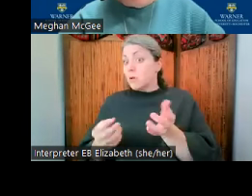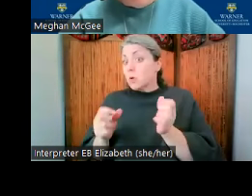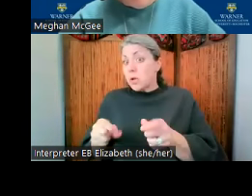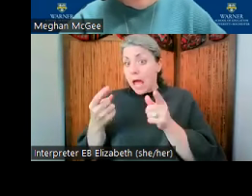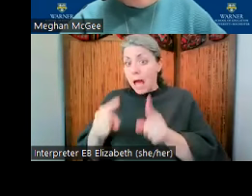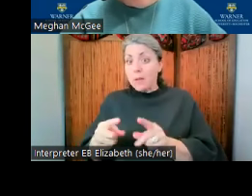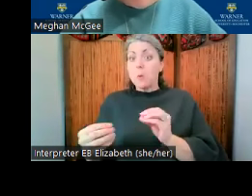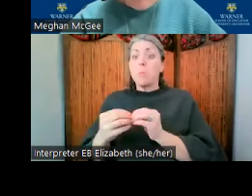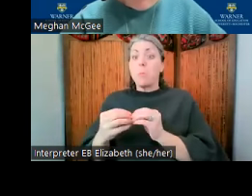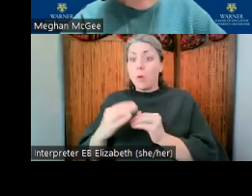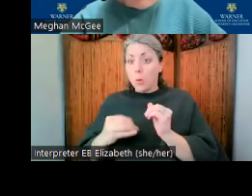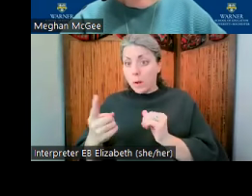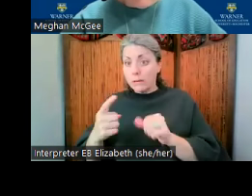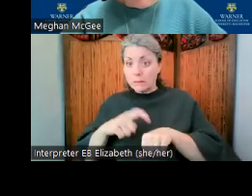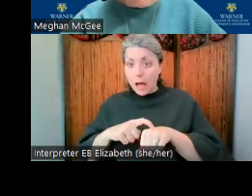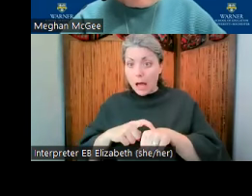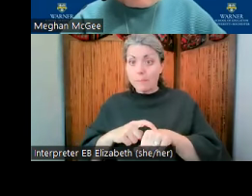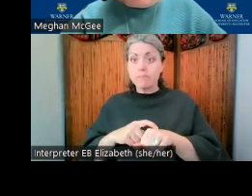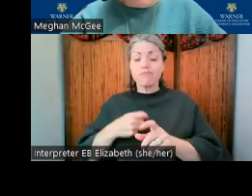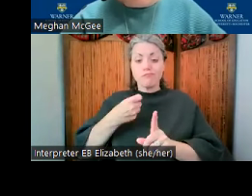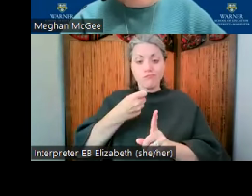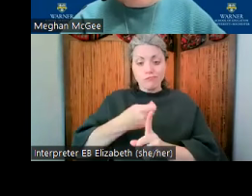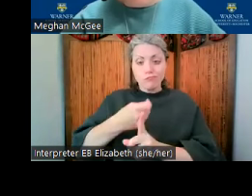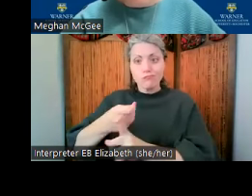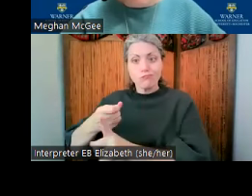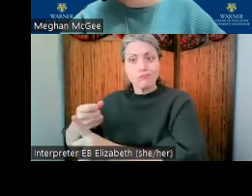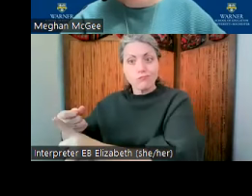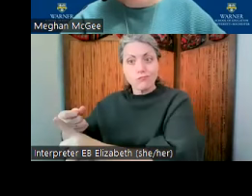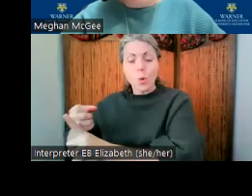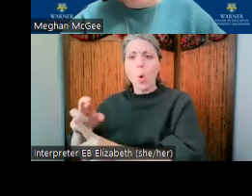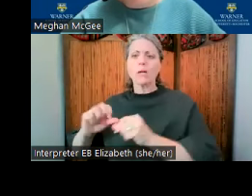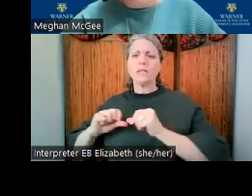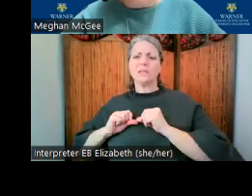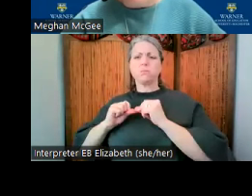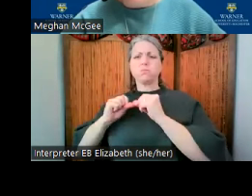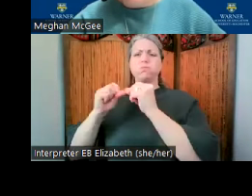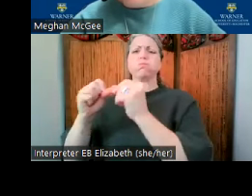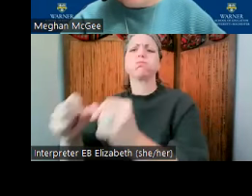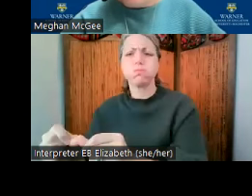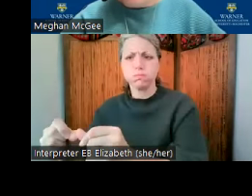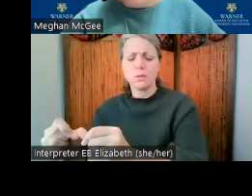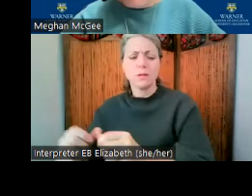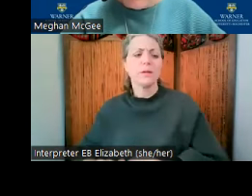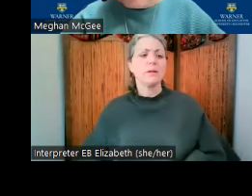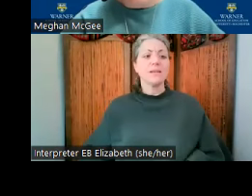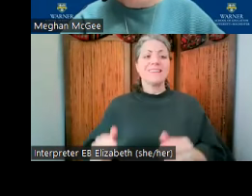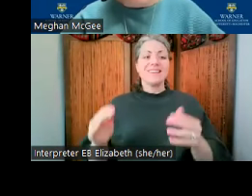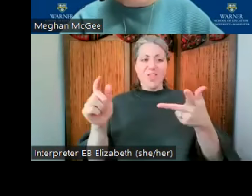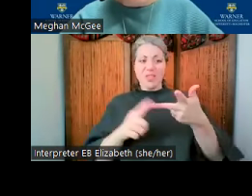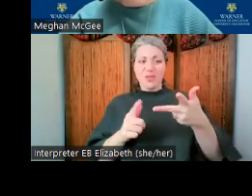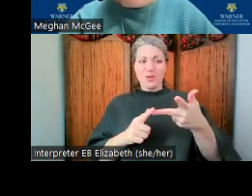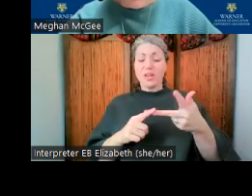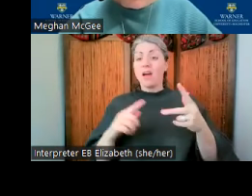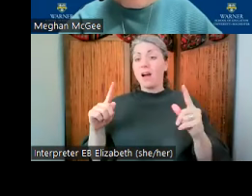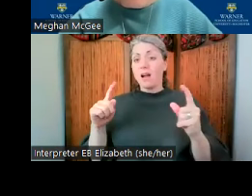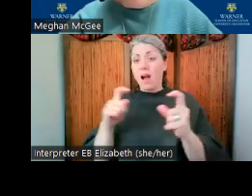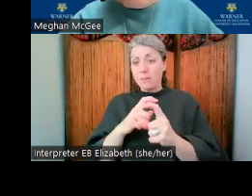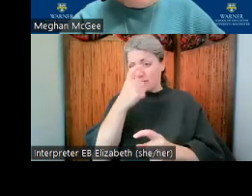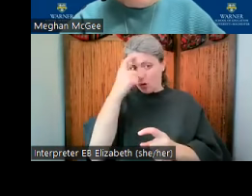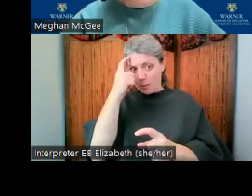time. My reference in our discussion today refers to complex trauma, which is also referred to as developmental